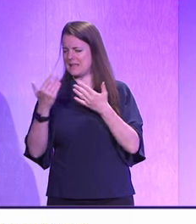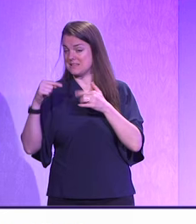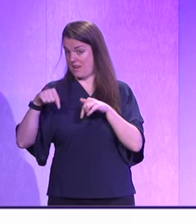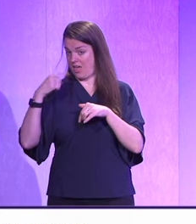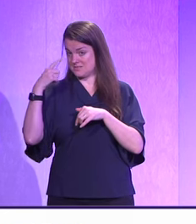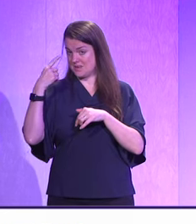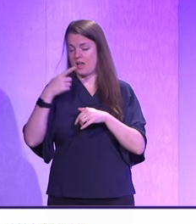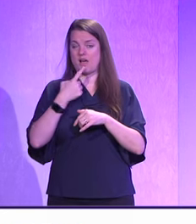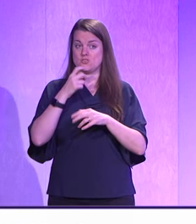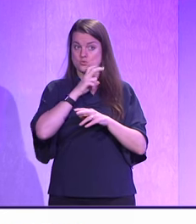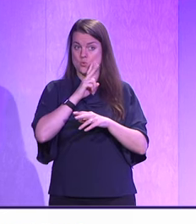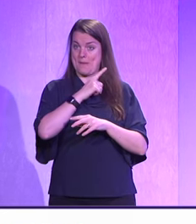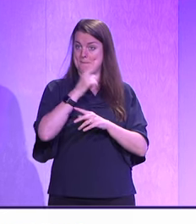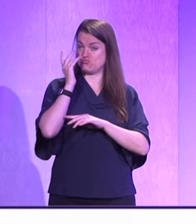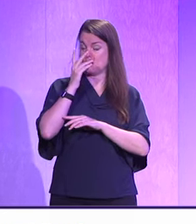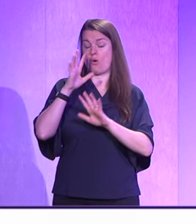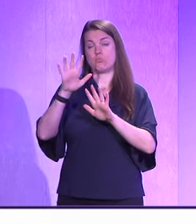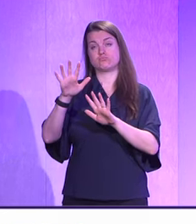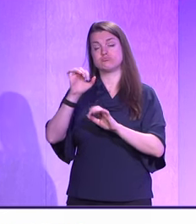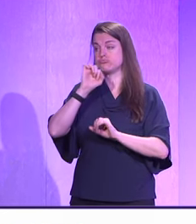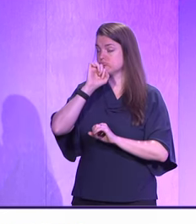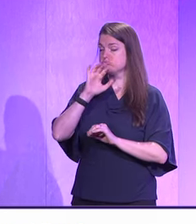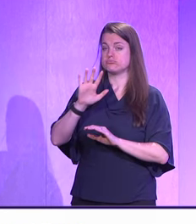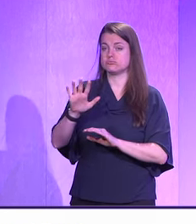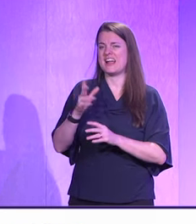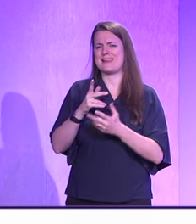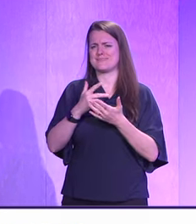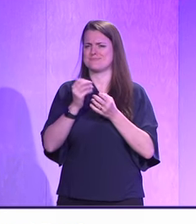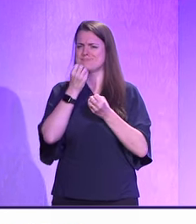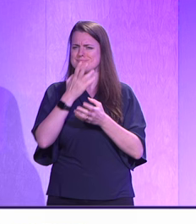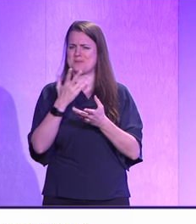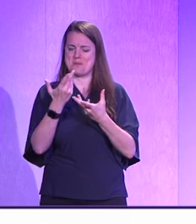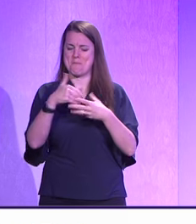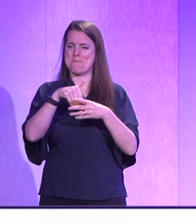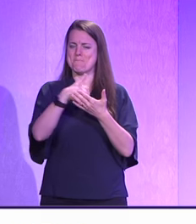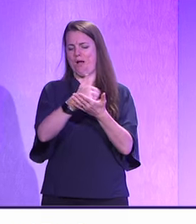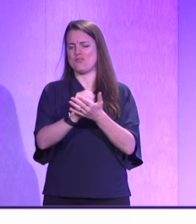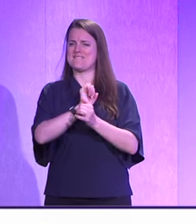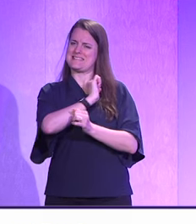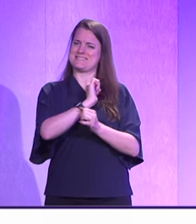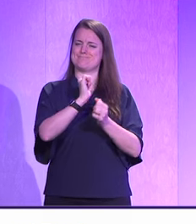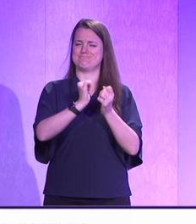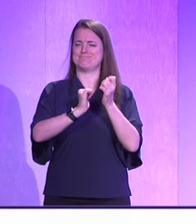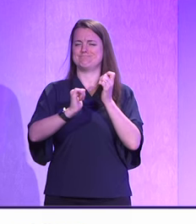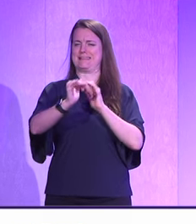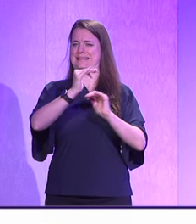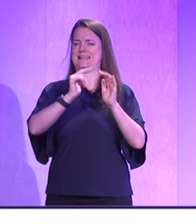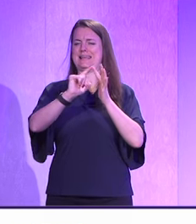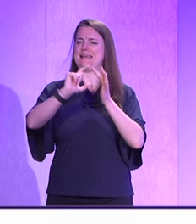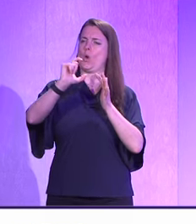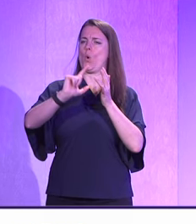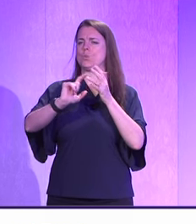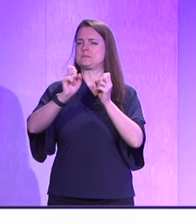And it's been great to kind of be part of his sort of ecosystem, or the ecosystem that he sort of nurtured and so